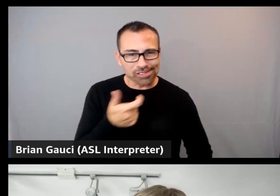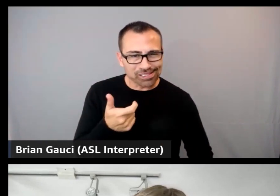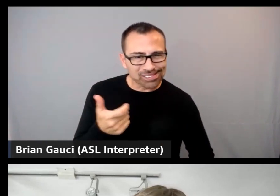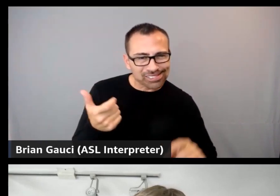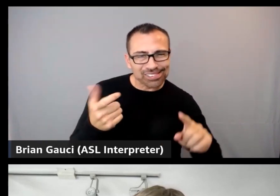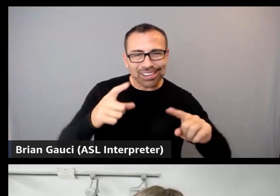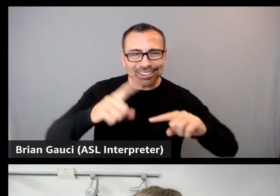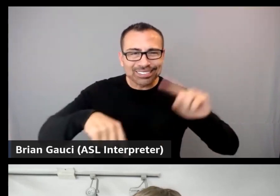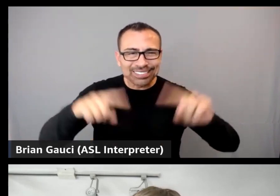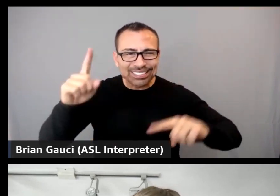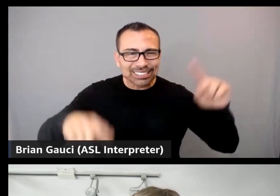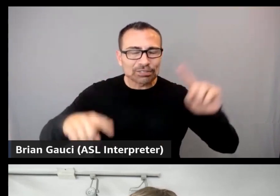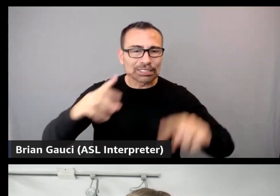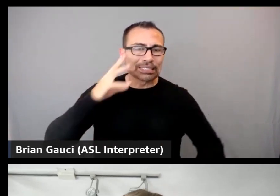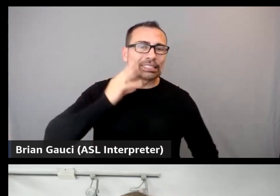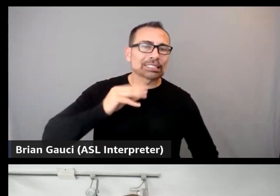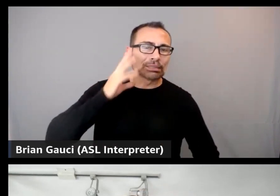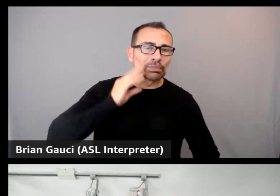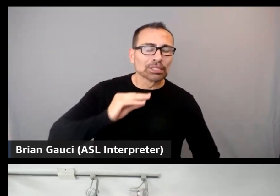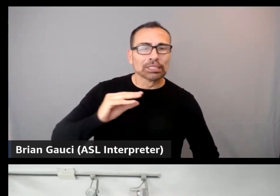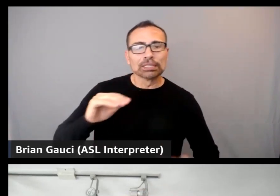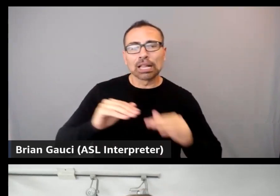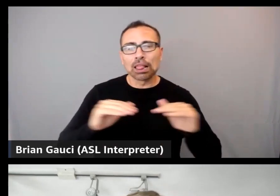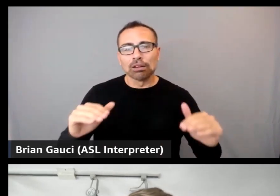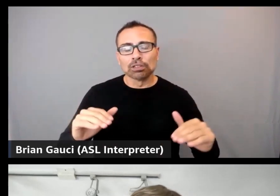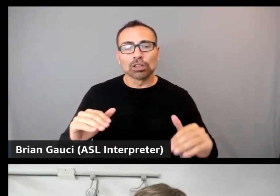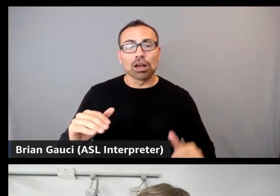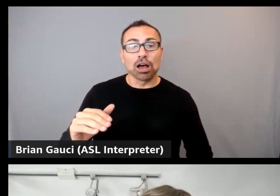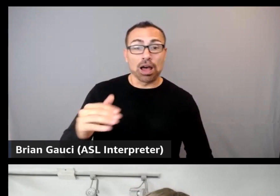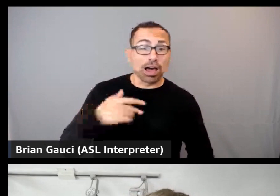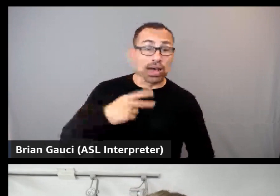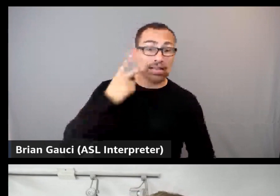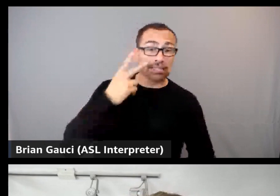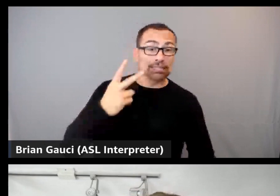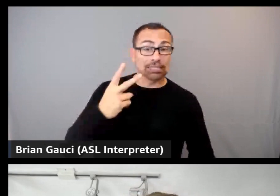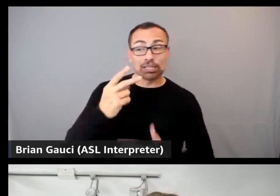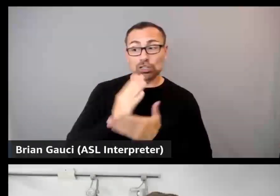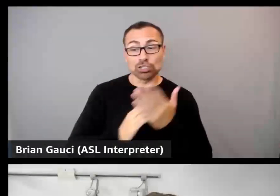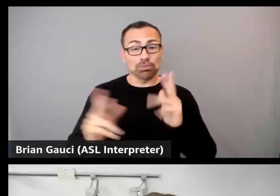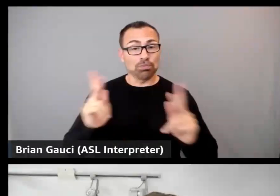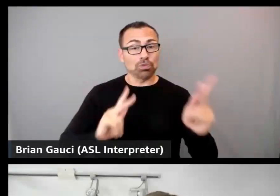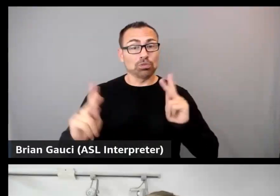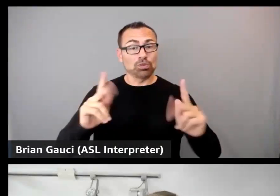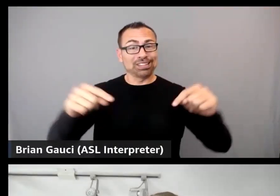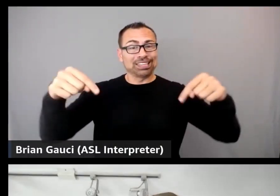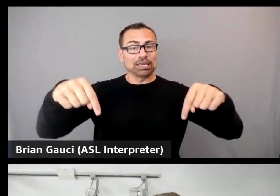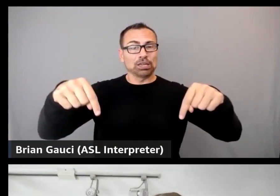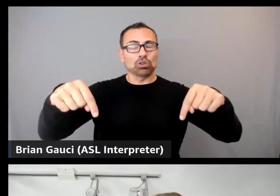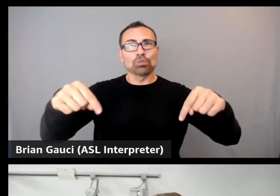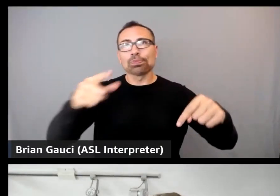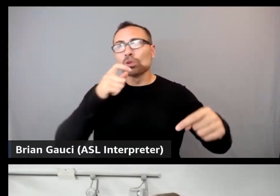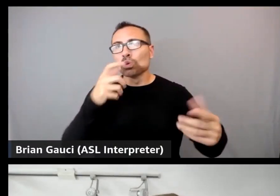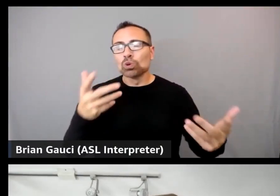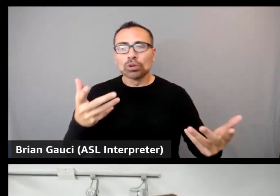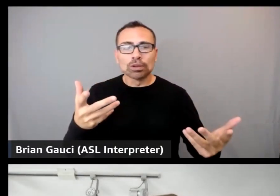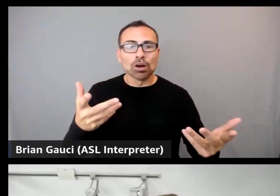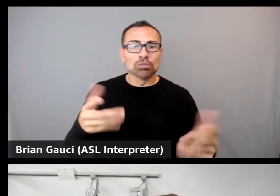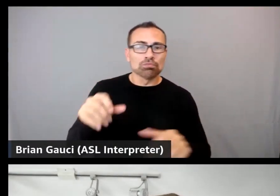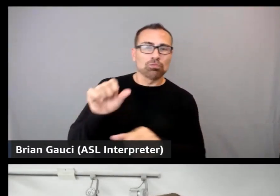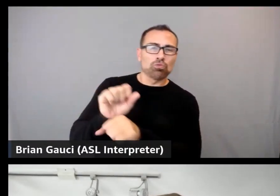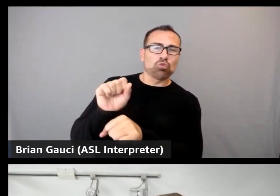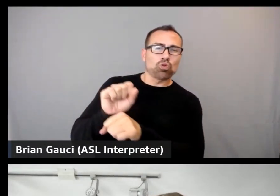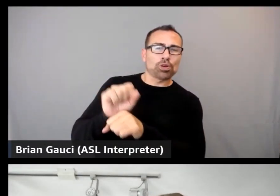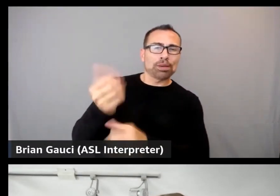different experience levels. I see that there are some people here who are working maybe